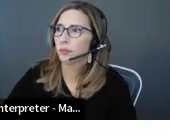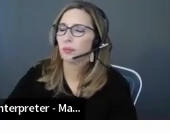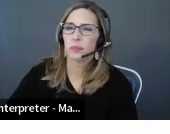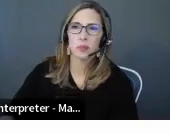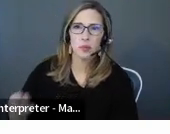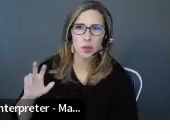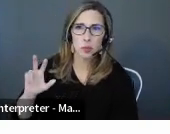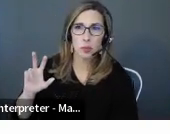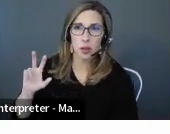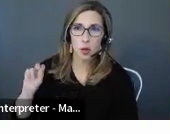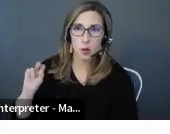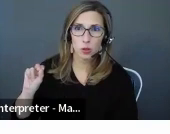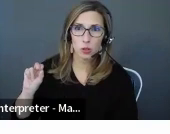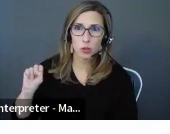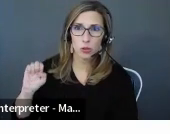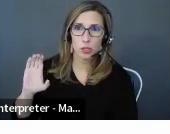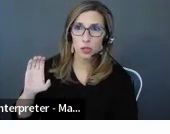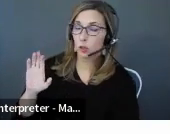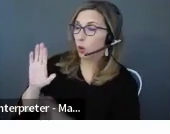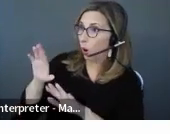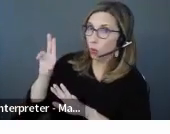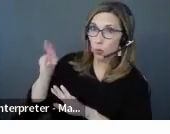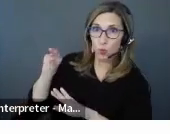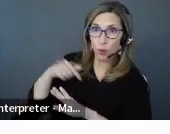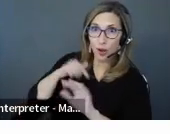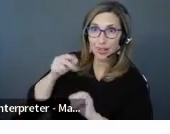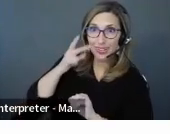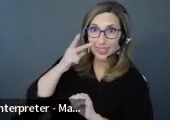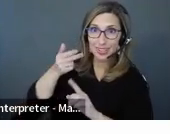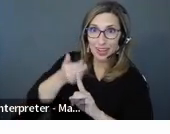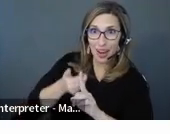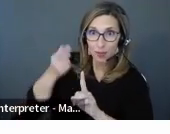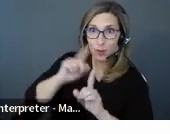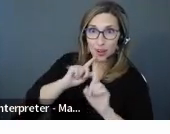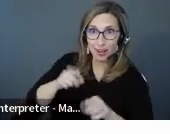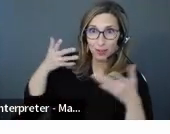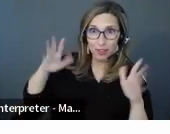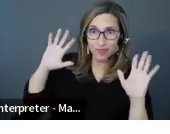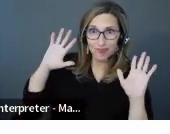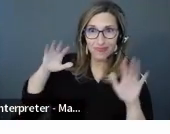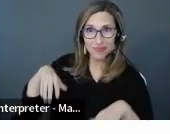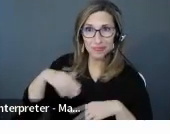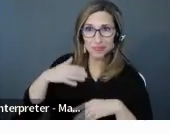Oh, actually, I see everyone has answered. Oh, 100% participation.